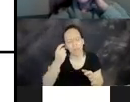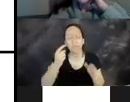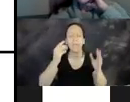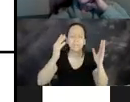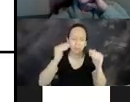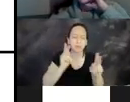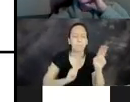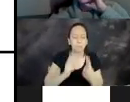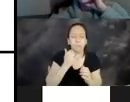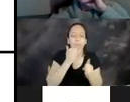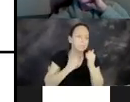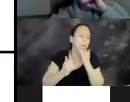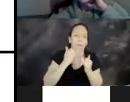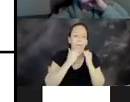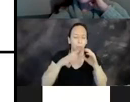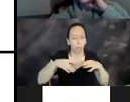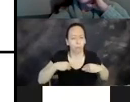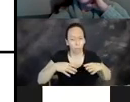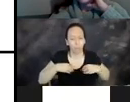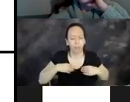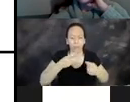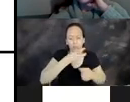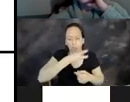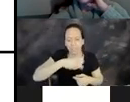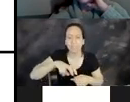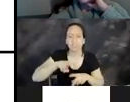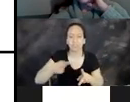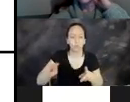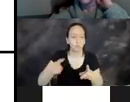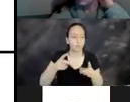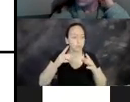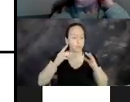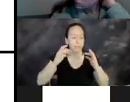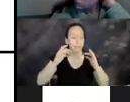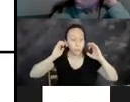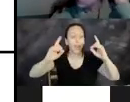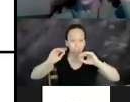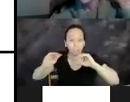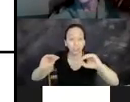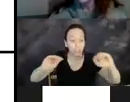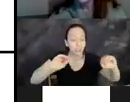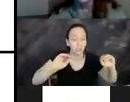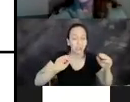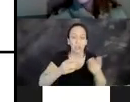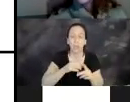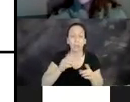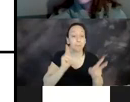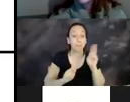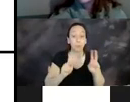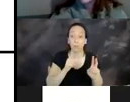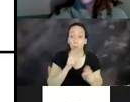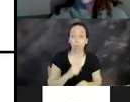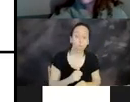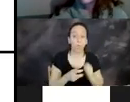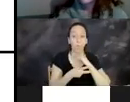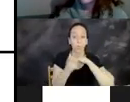to transition and to do a good campaign of rider education. But for those who do not pay, our future system will be